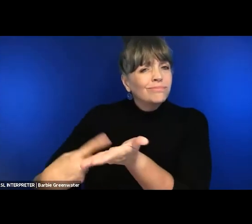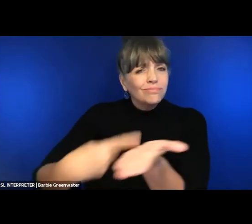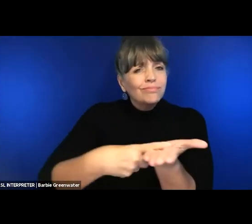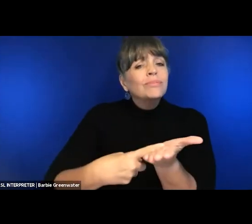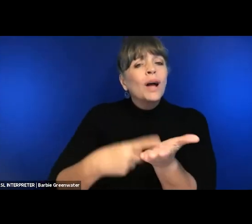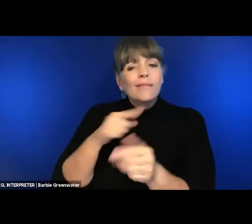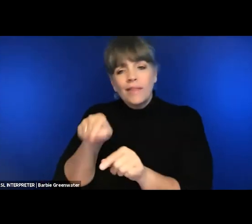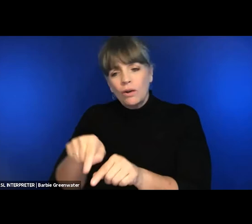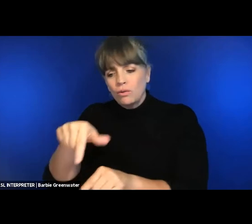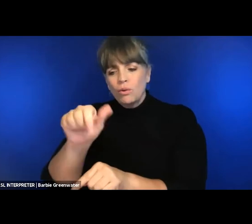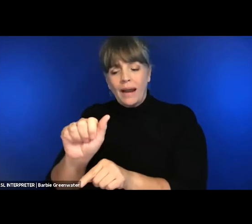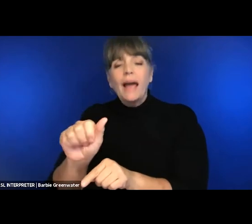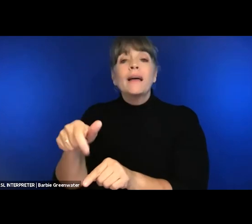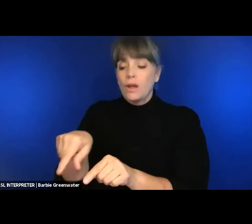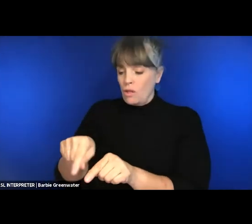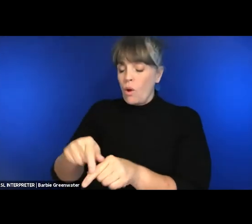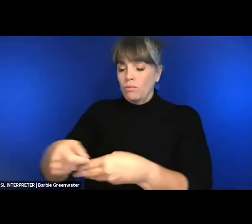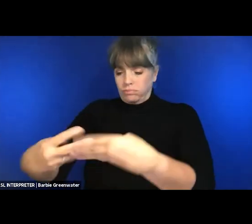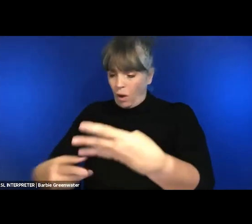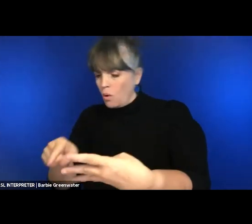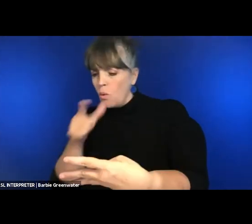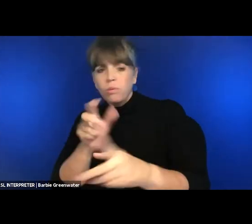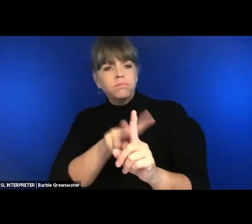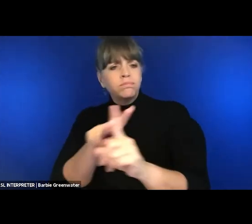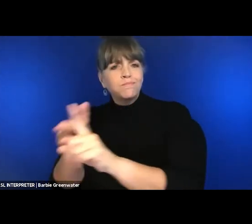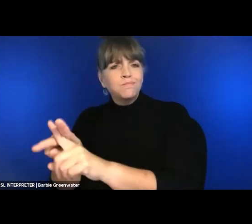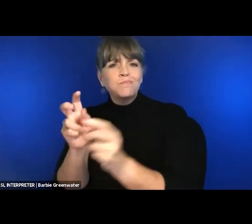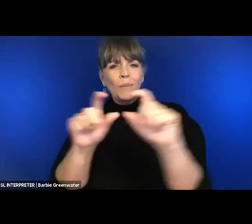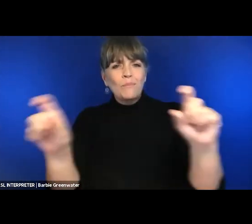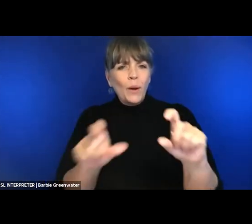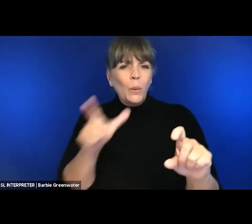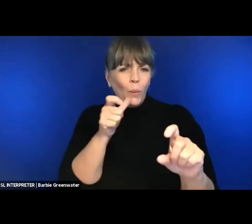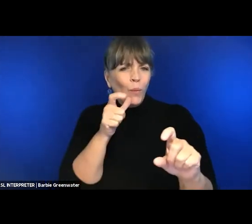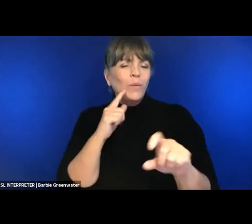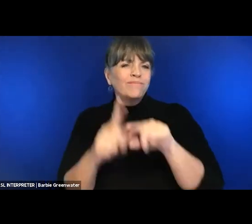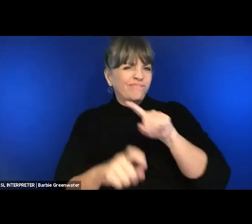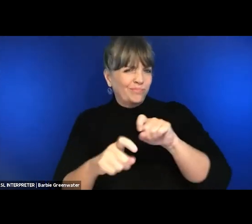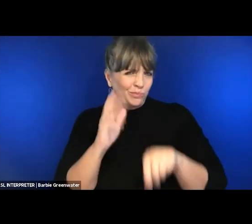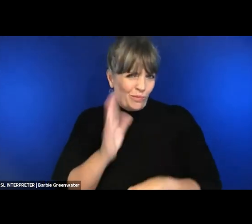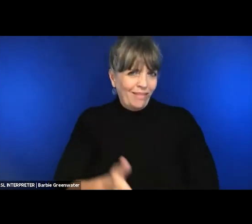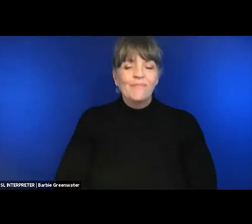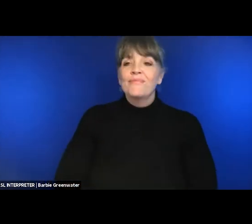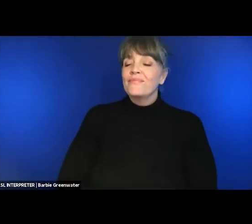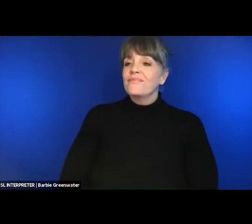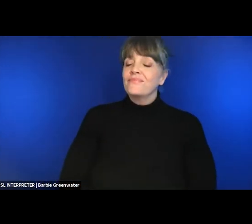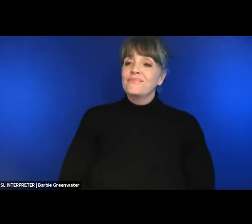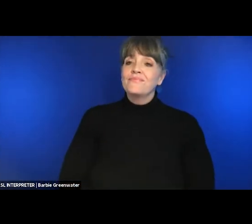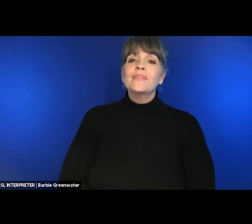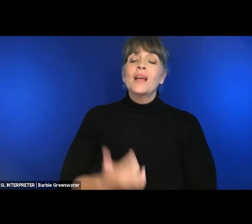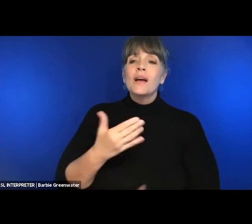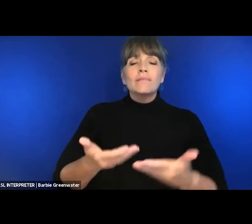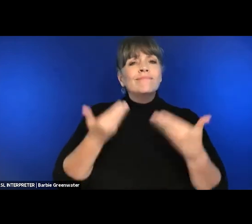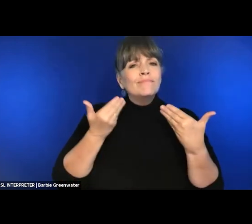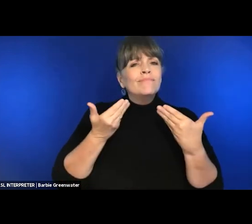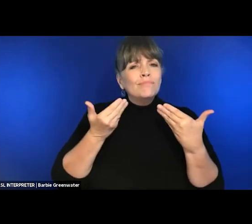panelists. Before we begin, however, I would like to invite each of the panelists to introduce themselves and to describe